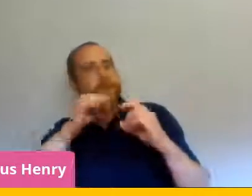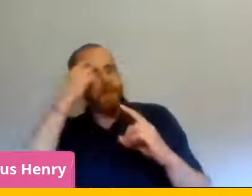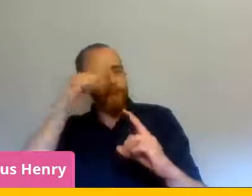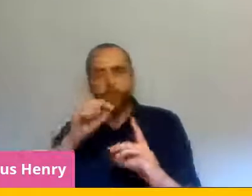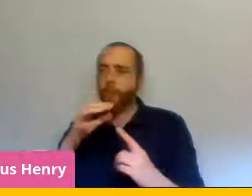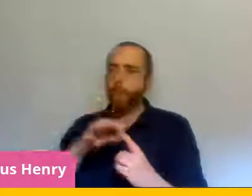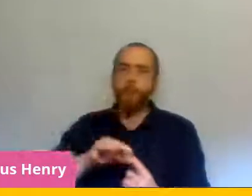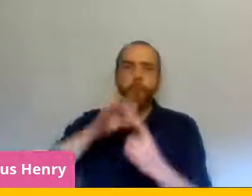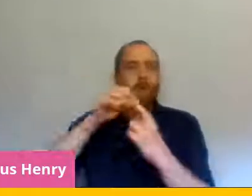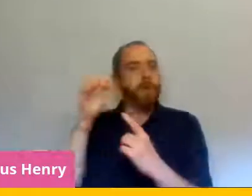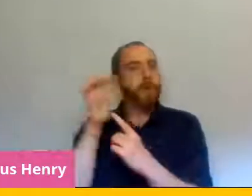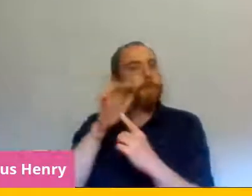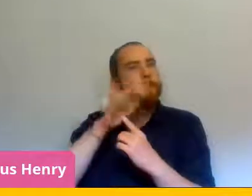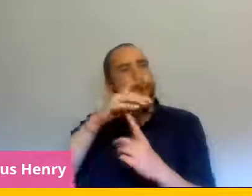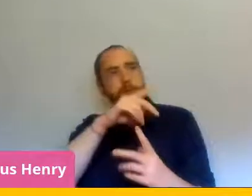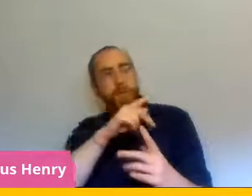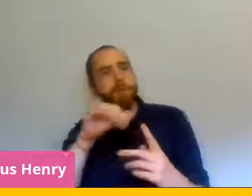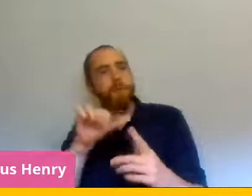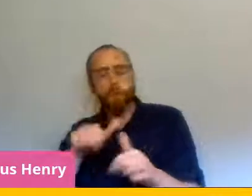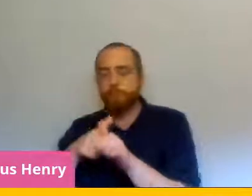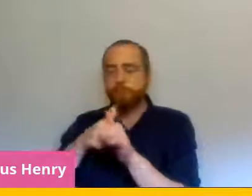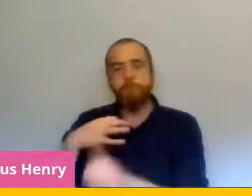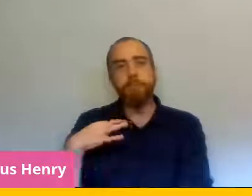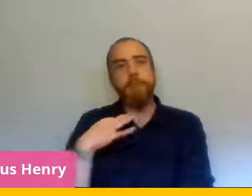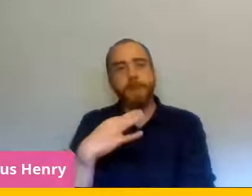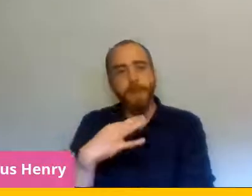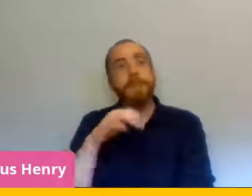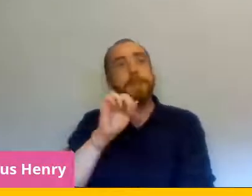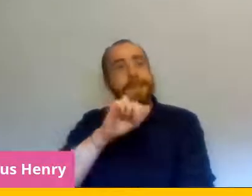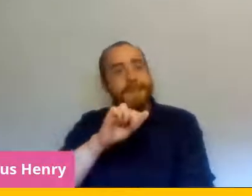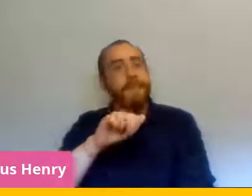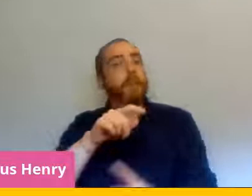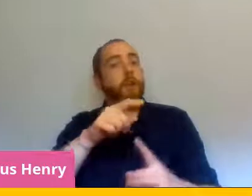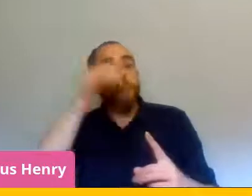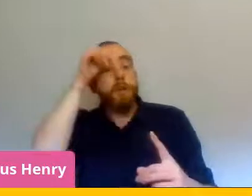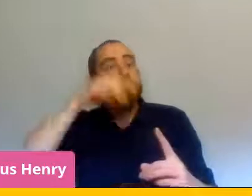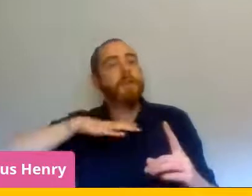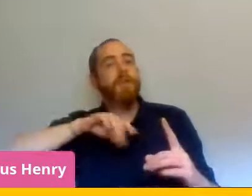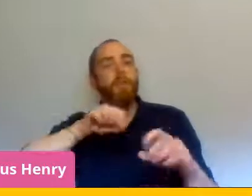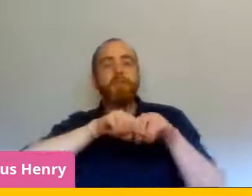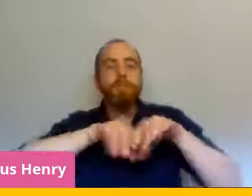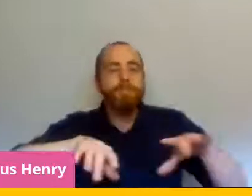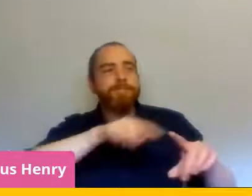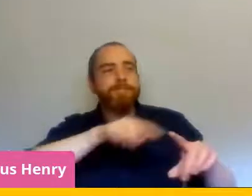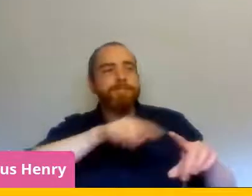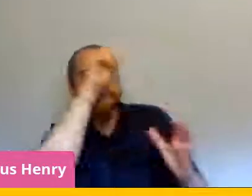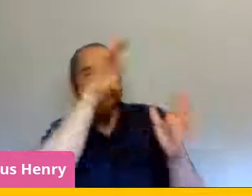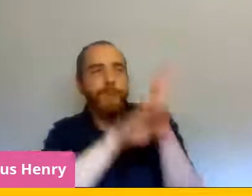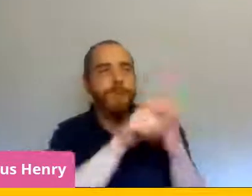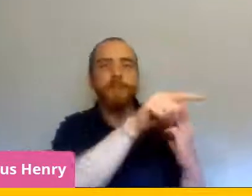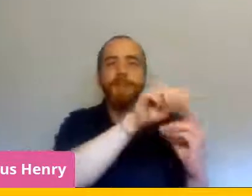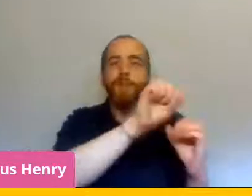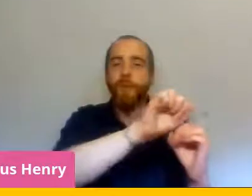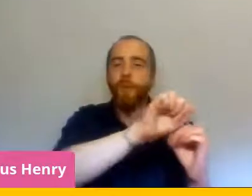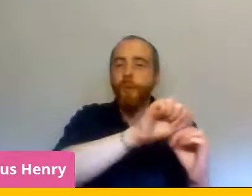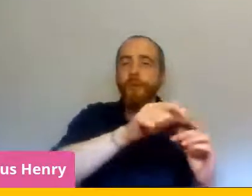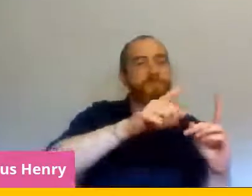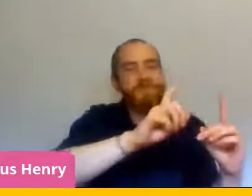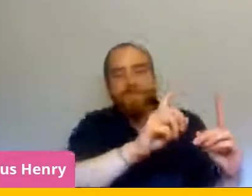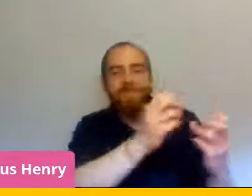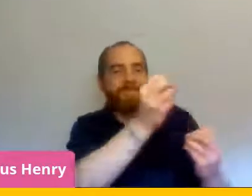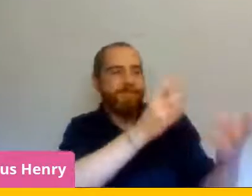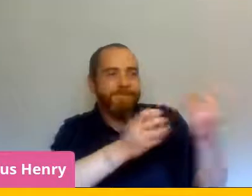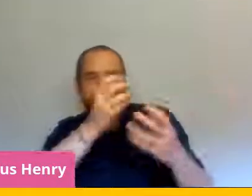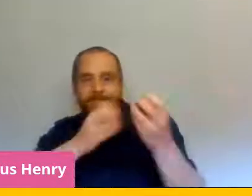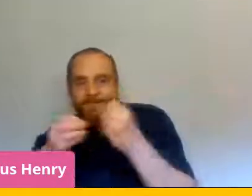behalf to the NEC or HEC. Because the HEC is, as people have already alluded to, is a very important